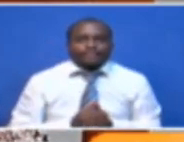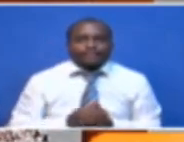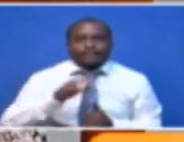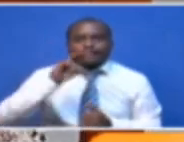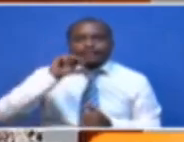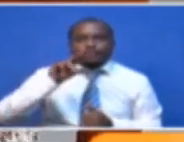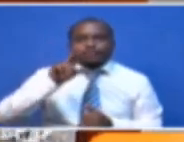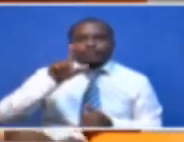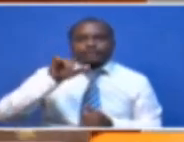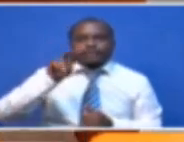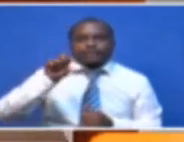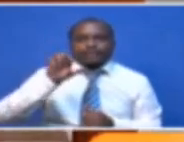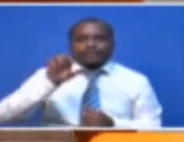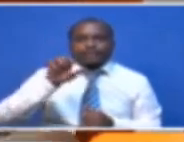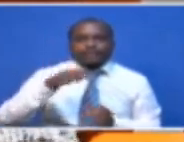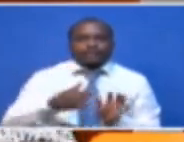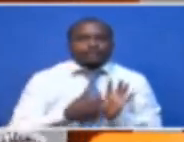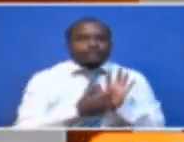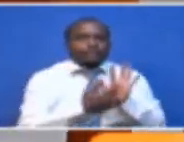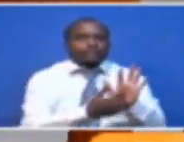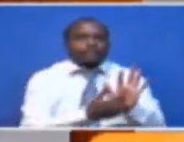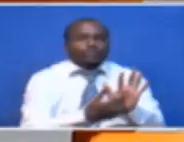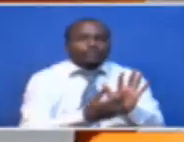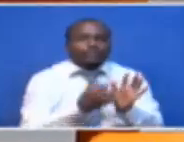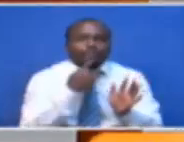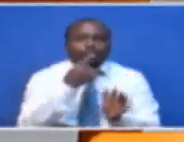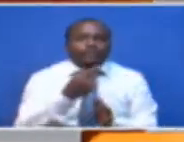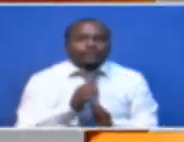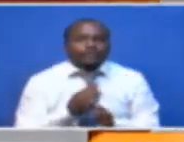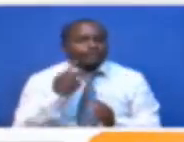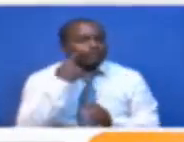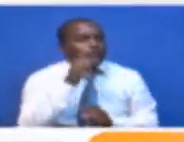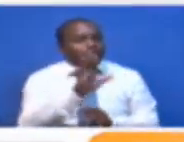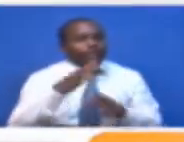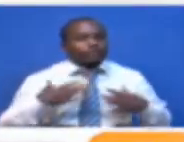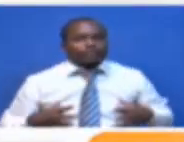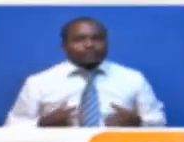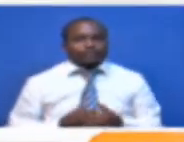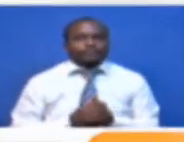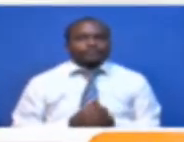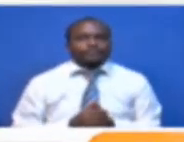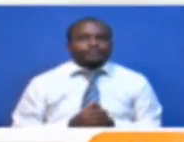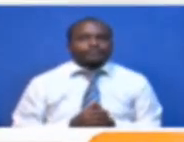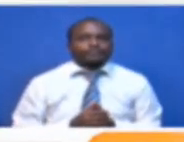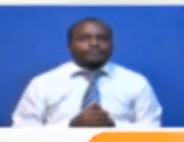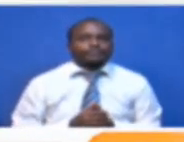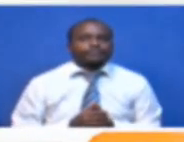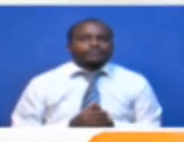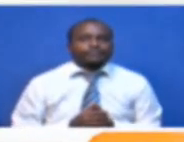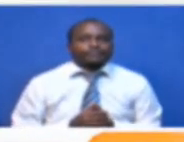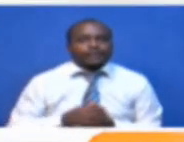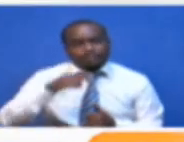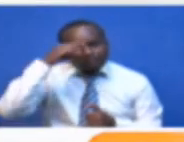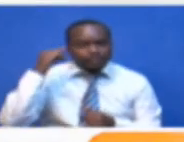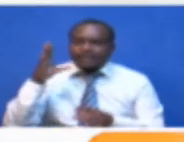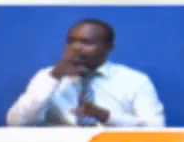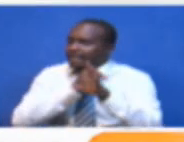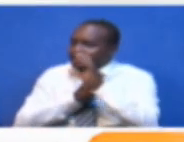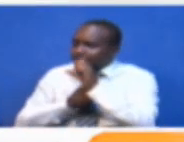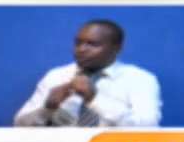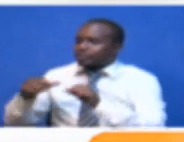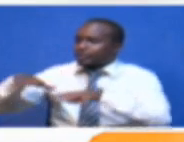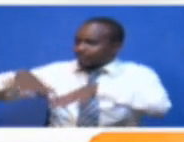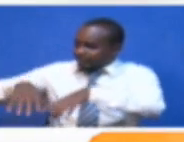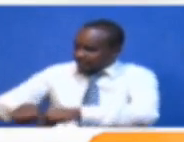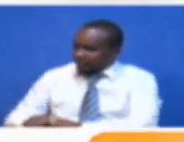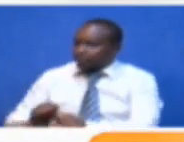Mzee Moi, look at your people. They had already written to General Mulinge? Yes. Because they had assumed that he's the one who was going to take